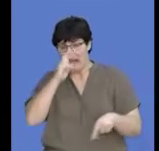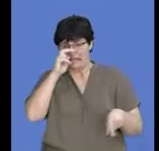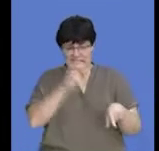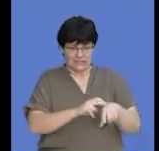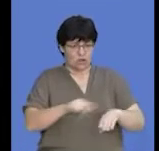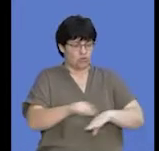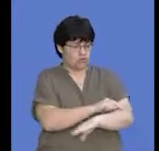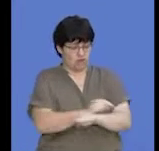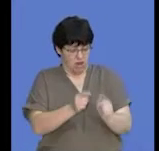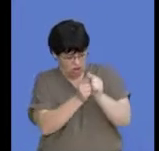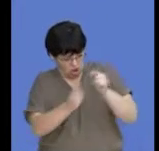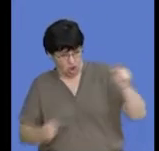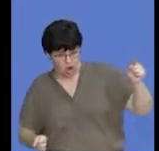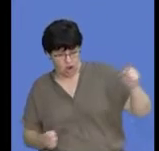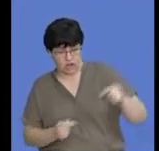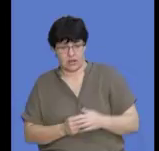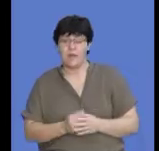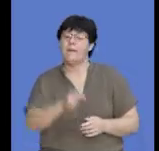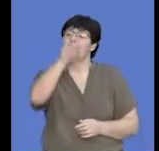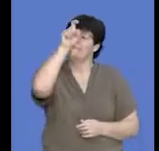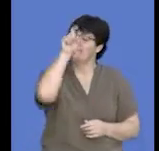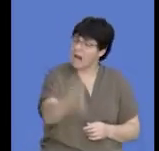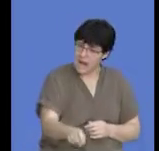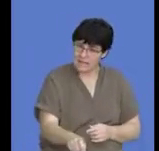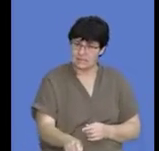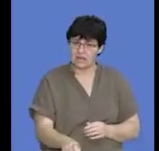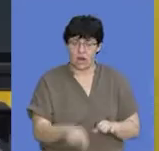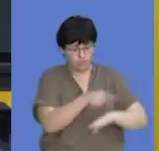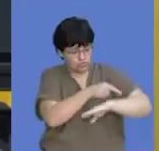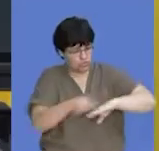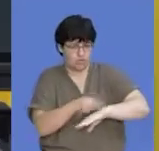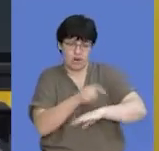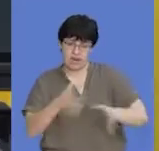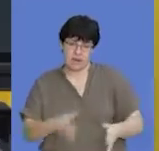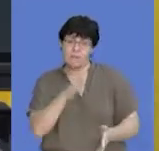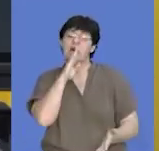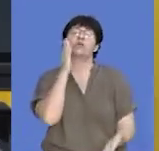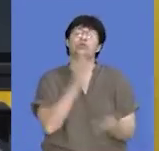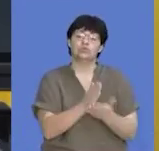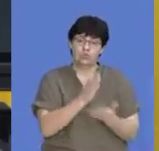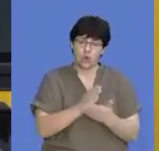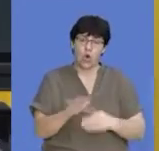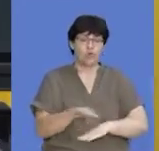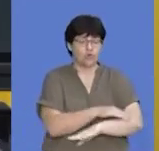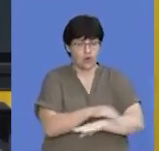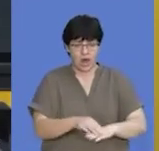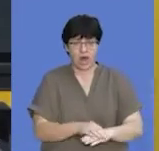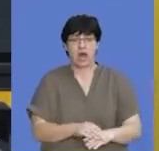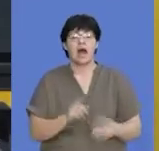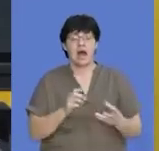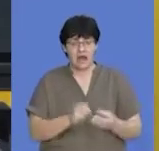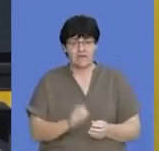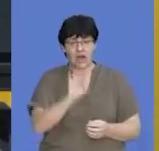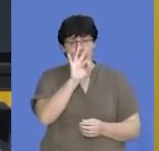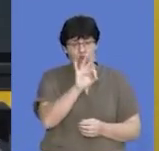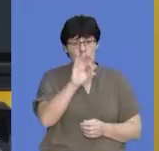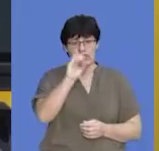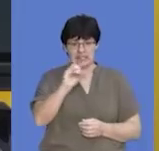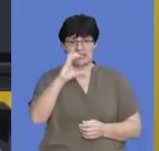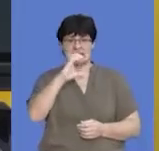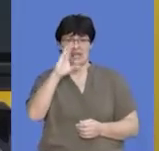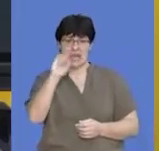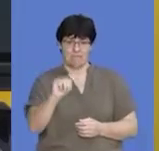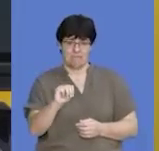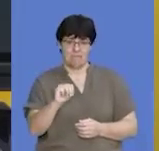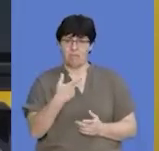long ruler, guys, and you must go in with your ruler and make sure your ruler is at least a 30 centimeter